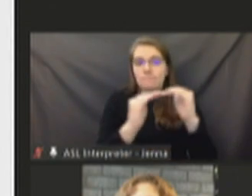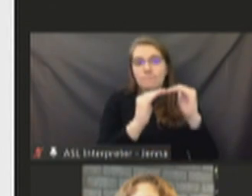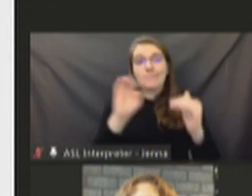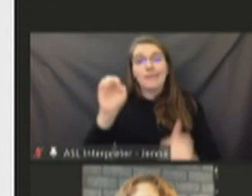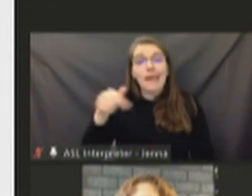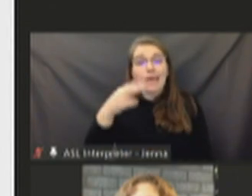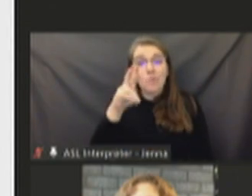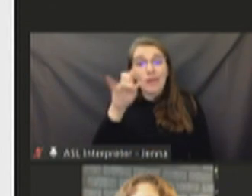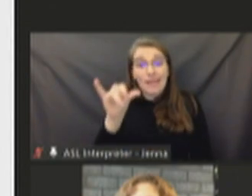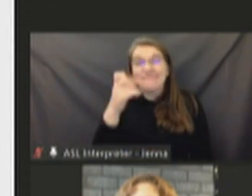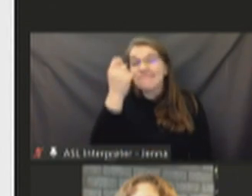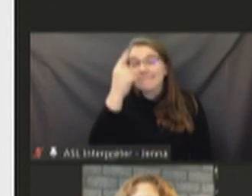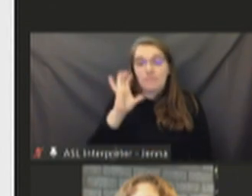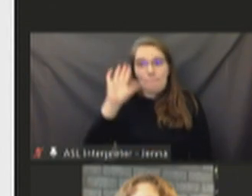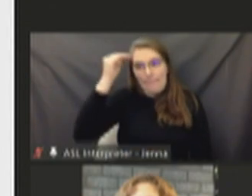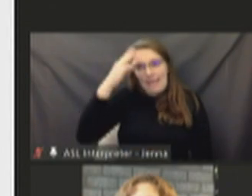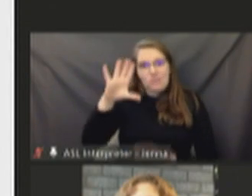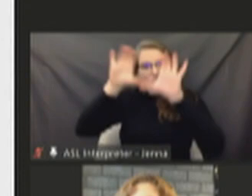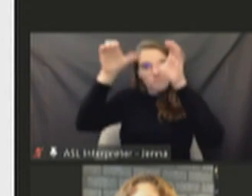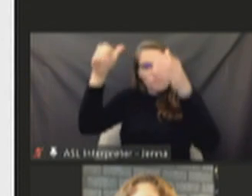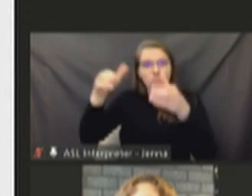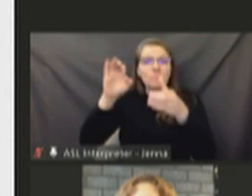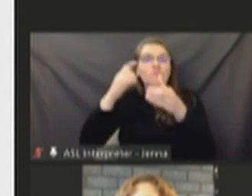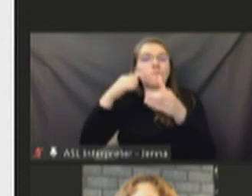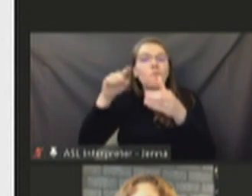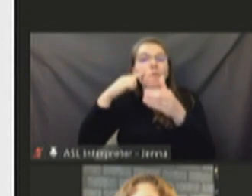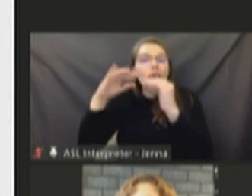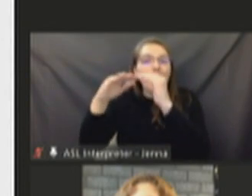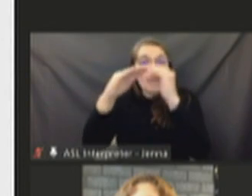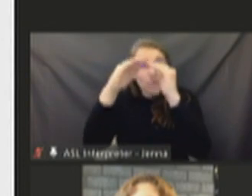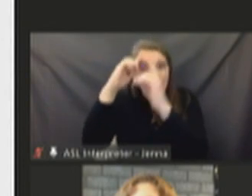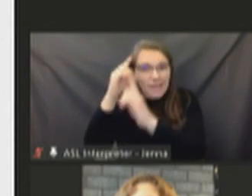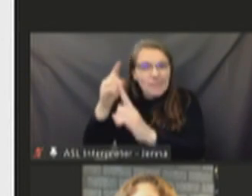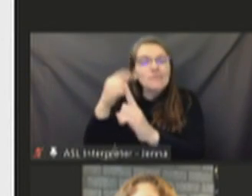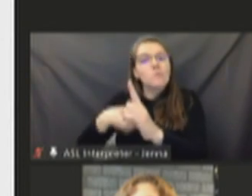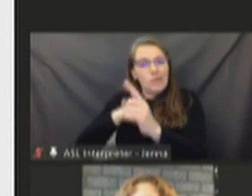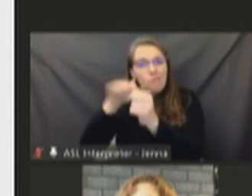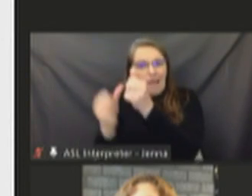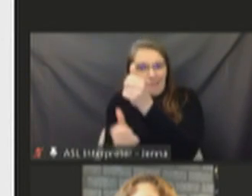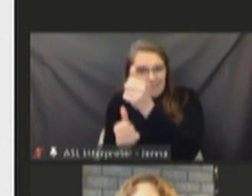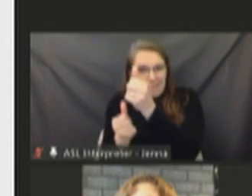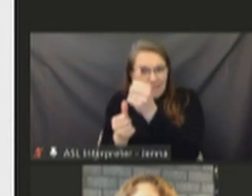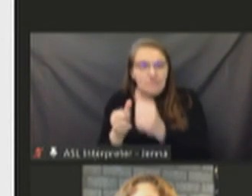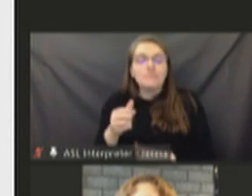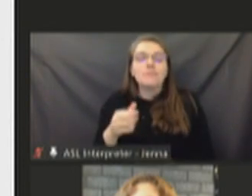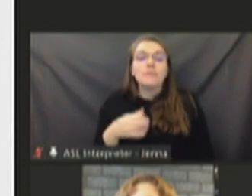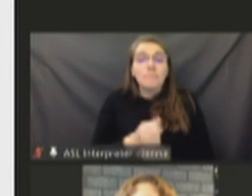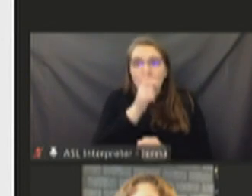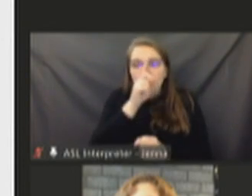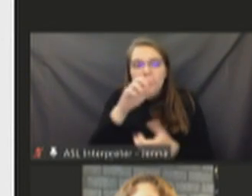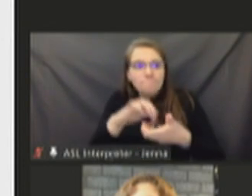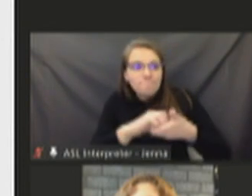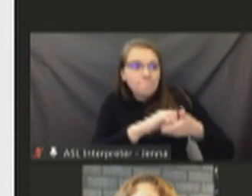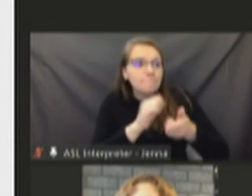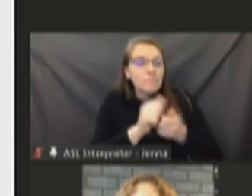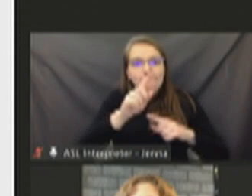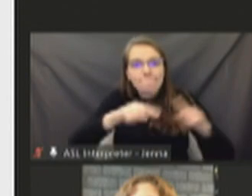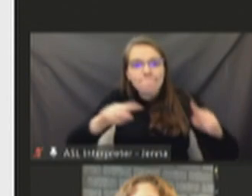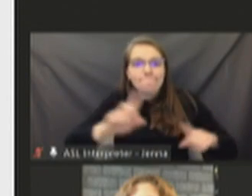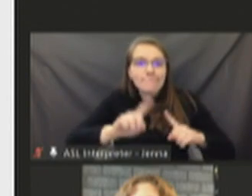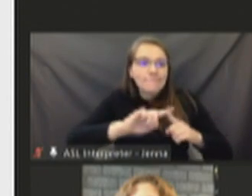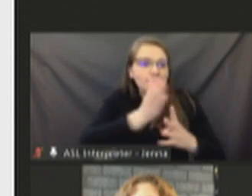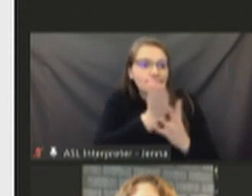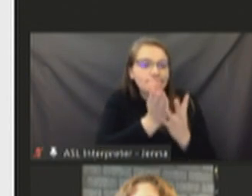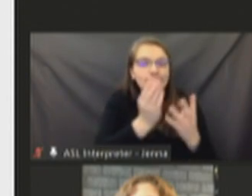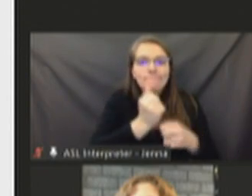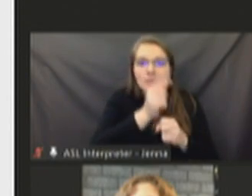cabinet, we understand that working together across all sectors to make resources available for everyone is important. And